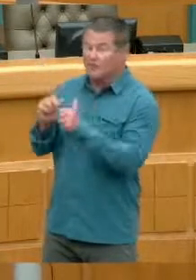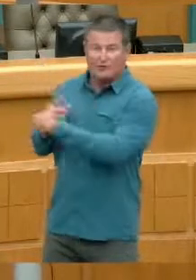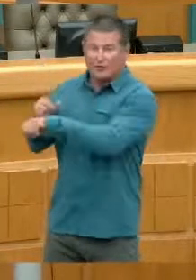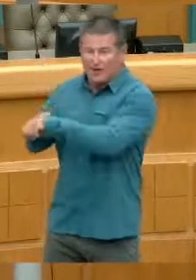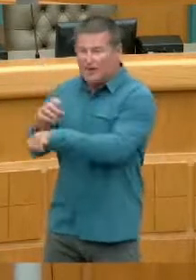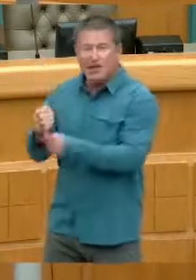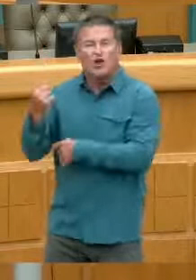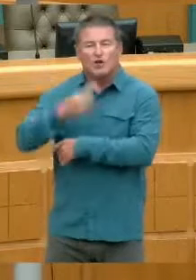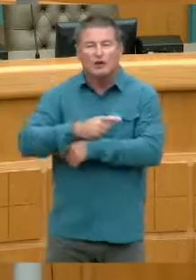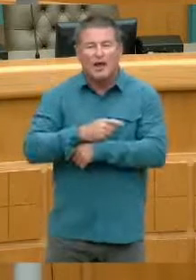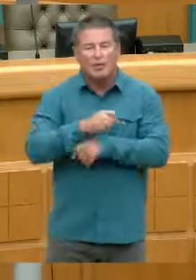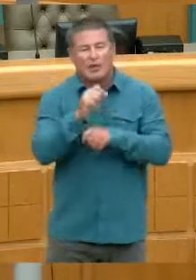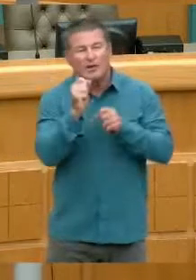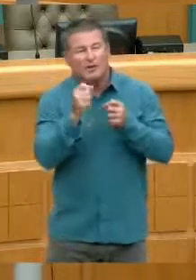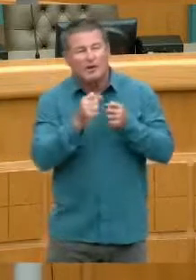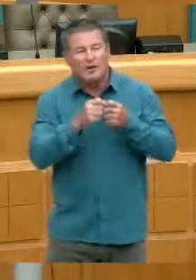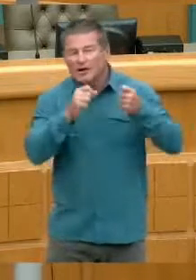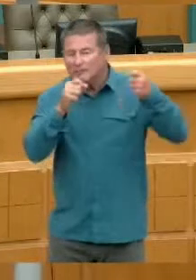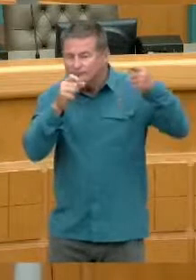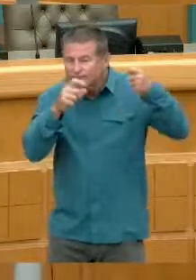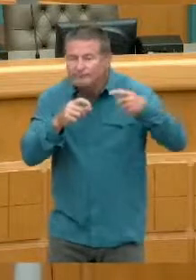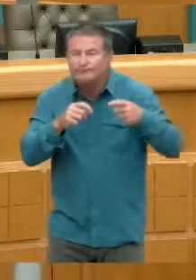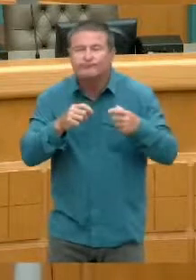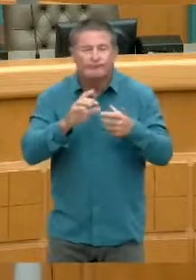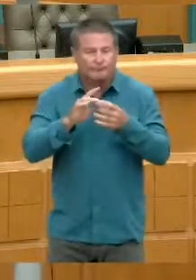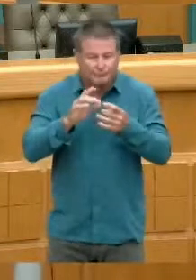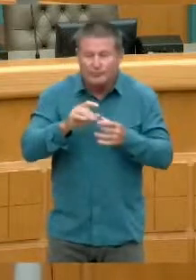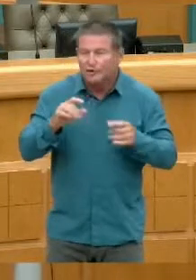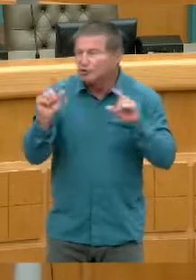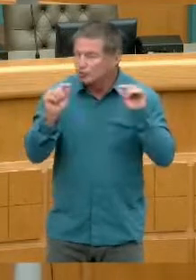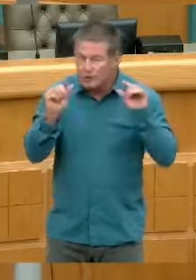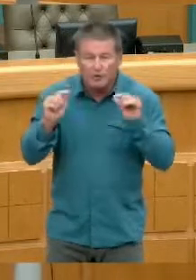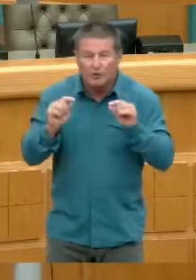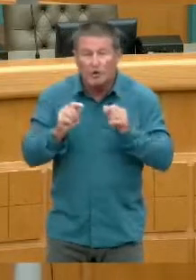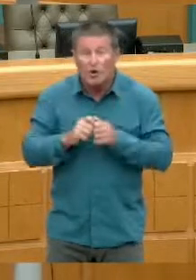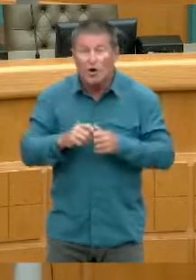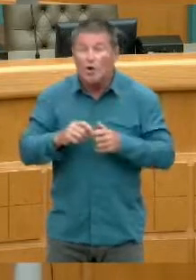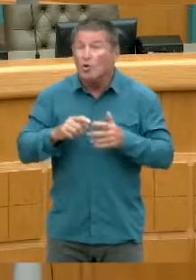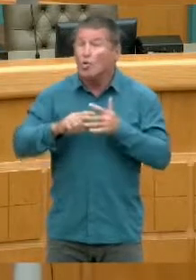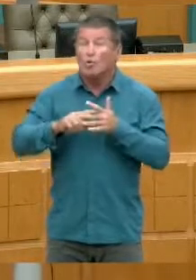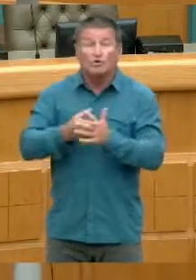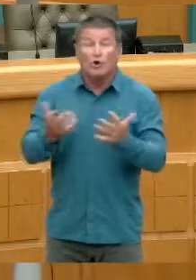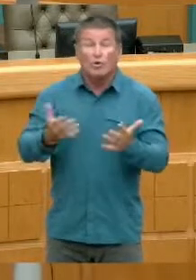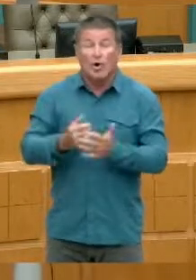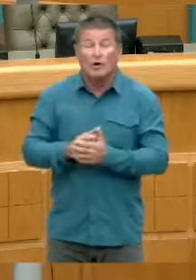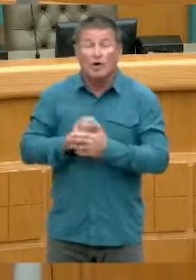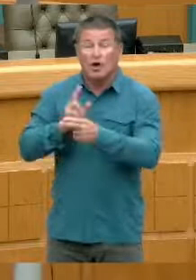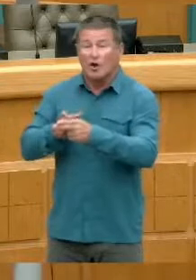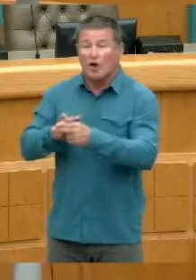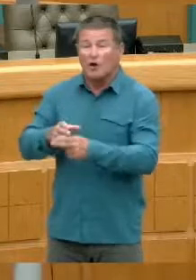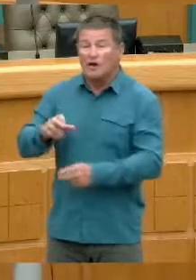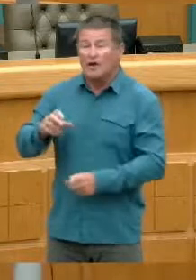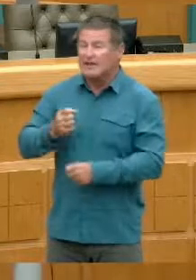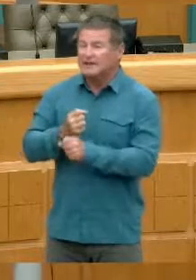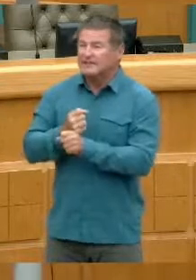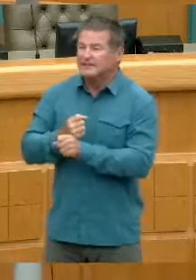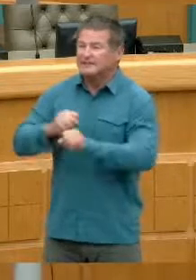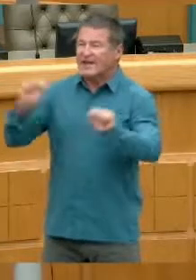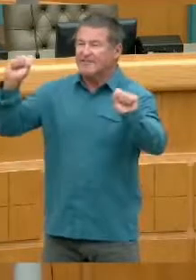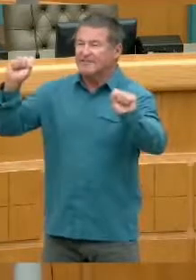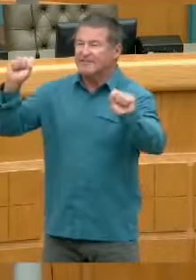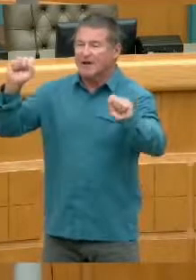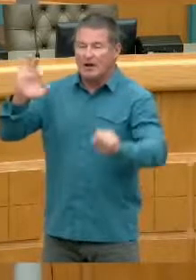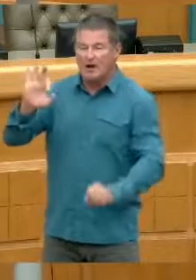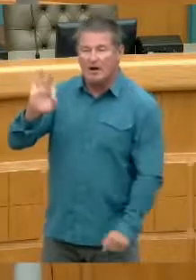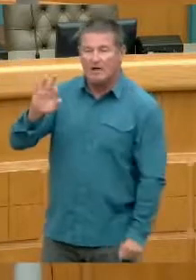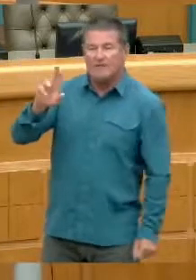other announcements, the city and others are announcing a launching of a Safe, Fun, Fit initiative along our bayfront.